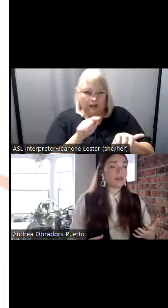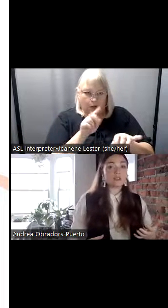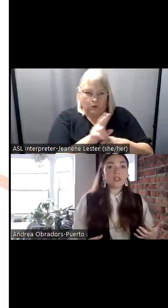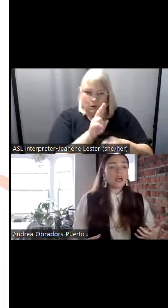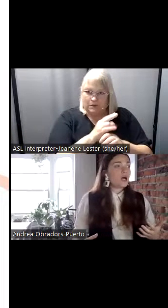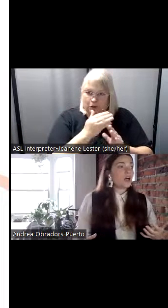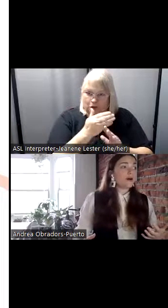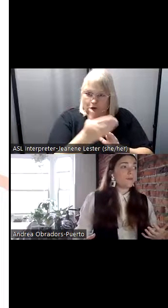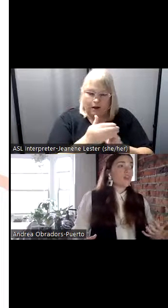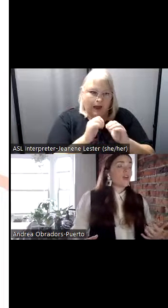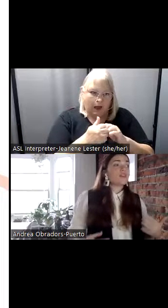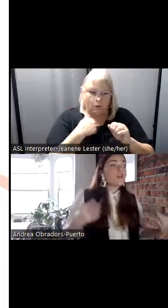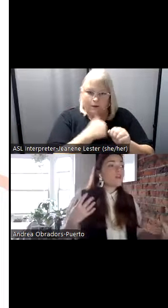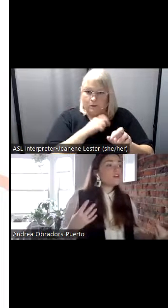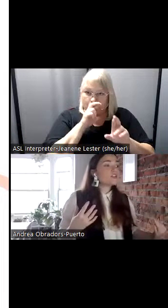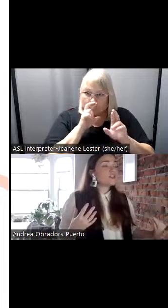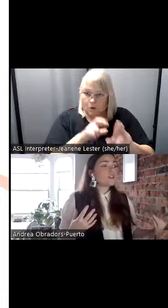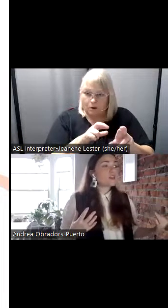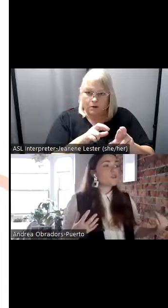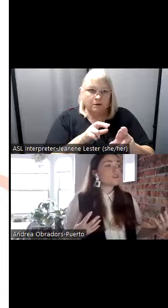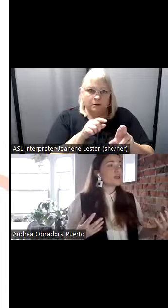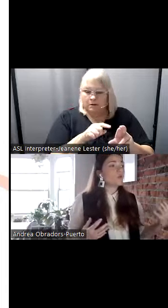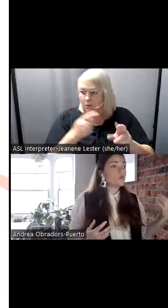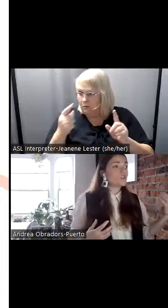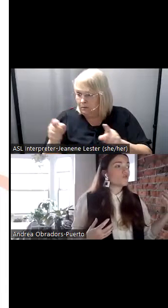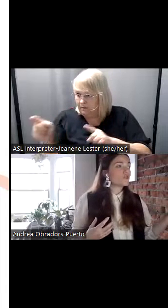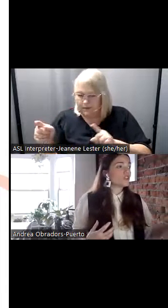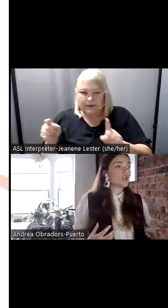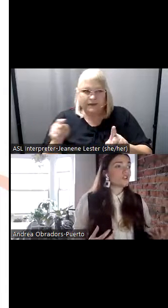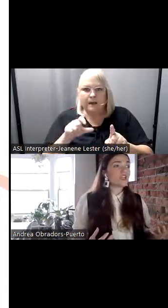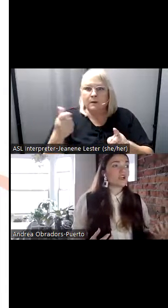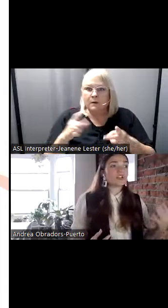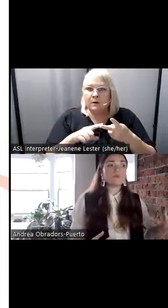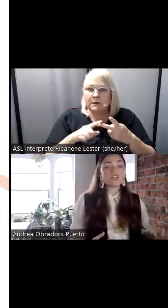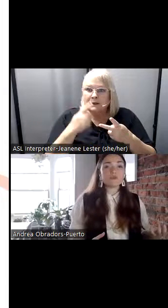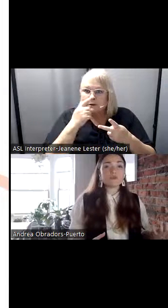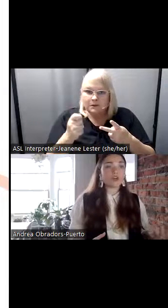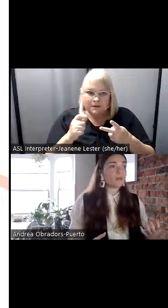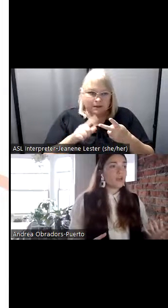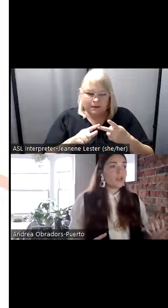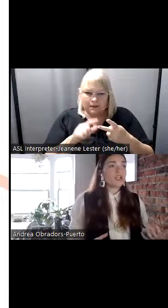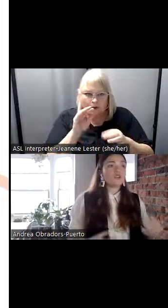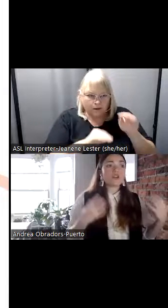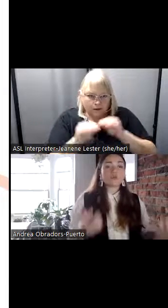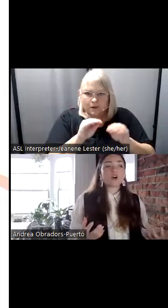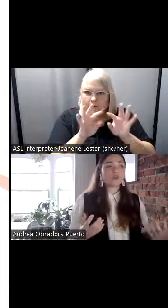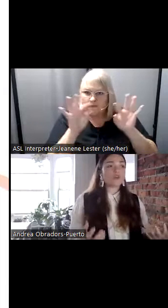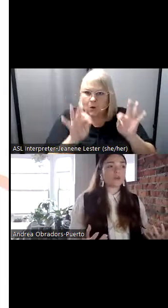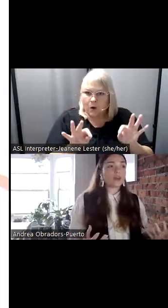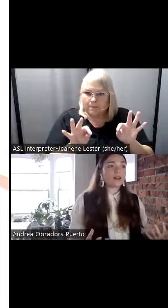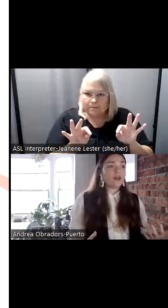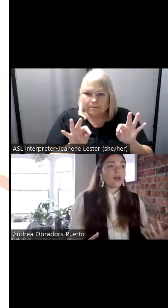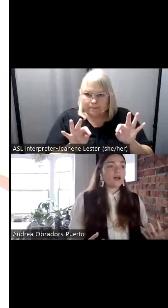safety events. The other interesting thing, for example, was restructuring our submission form into an